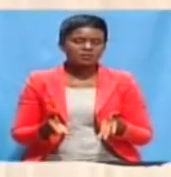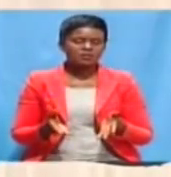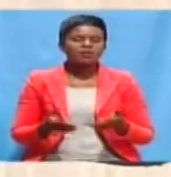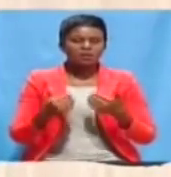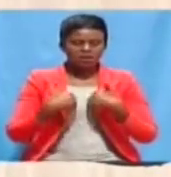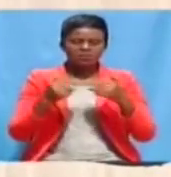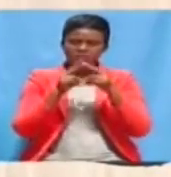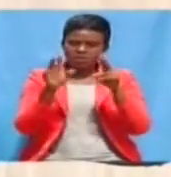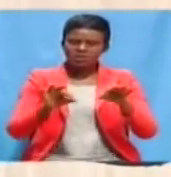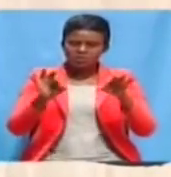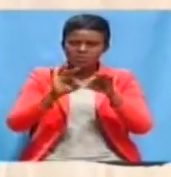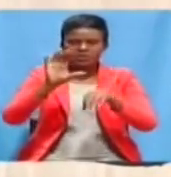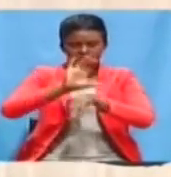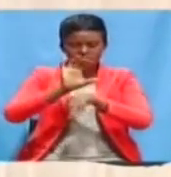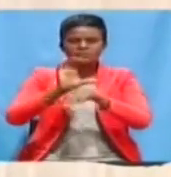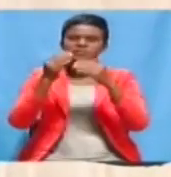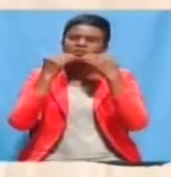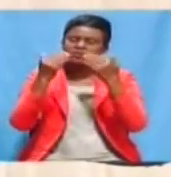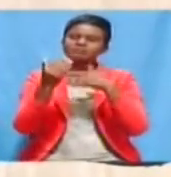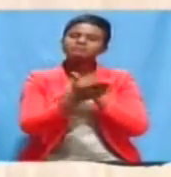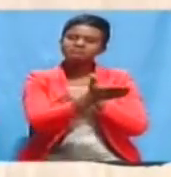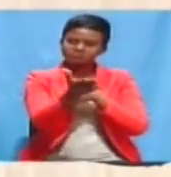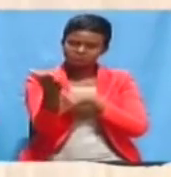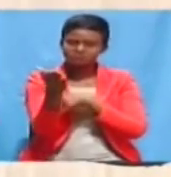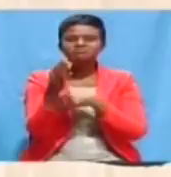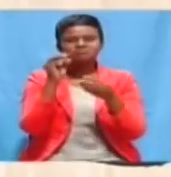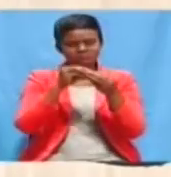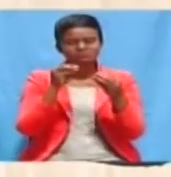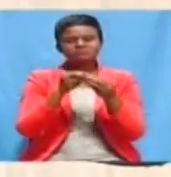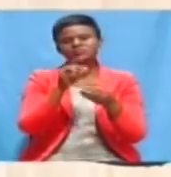fantastic service, and I'm thanking you sincerely for this.